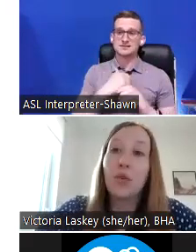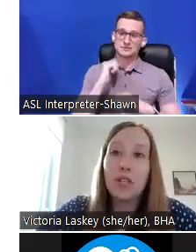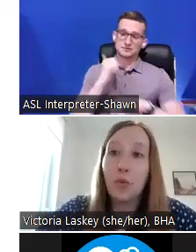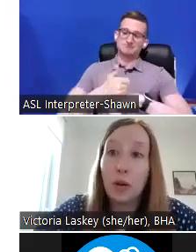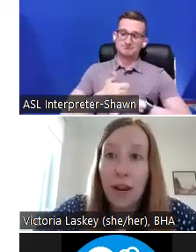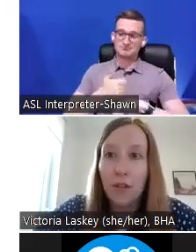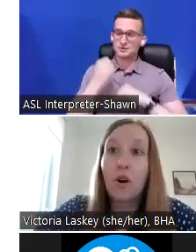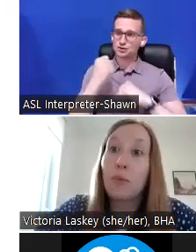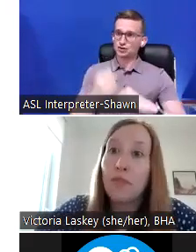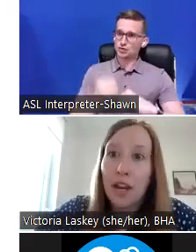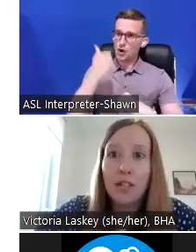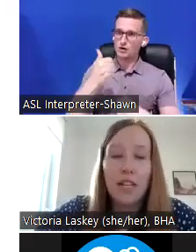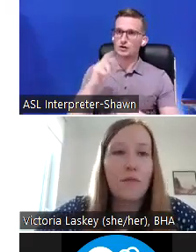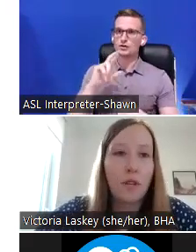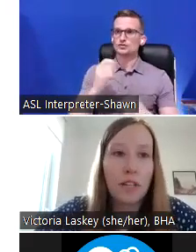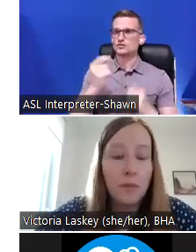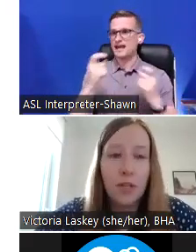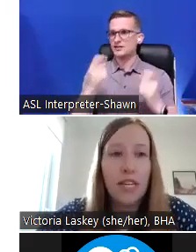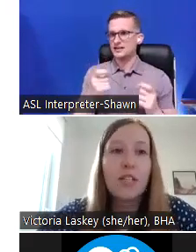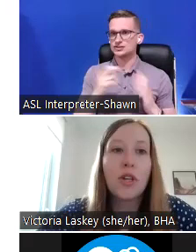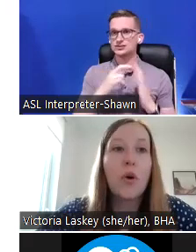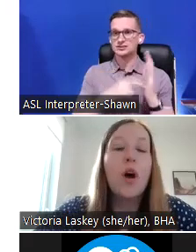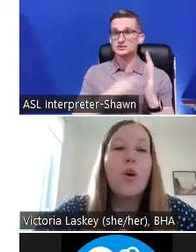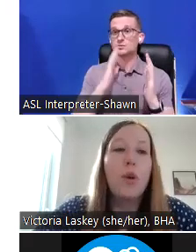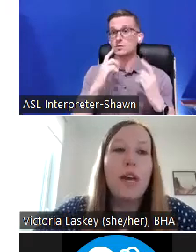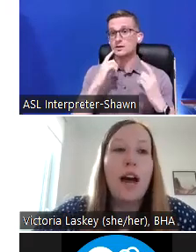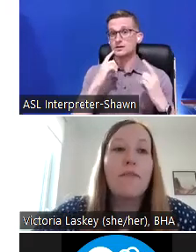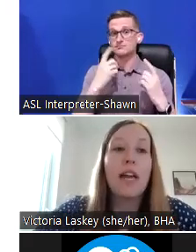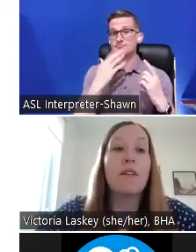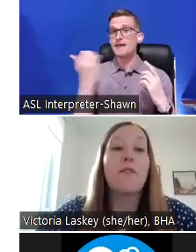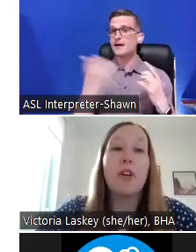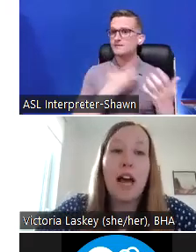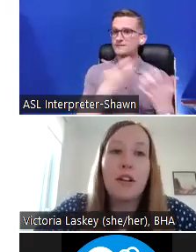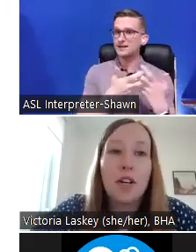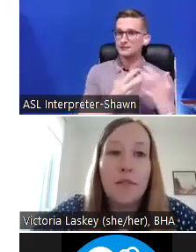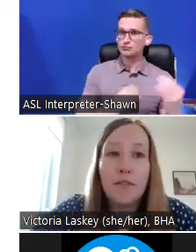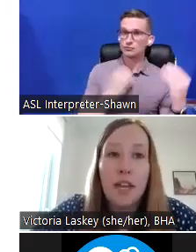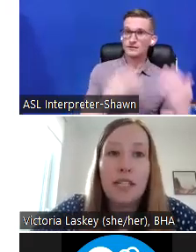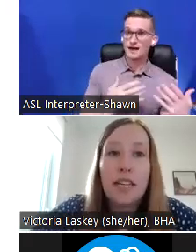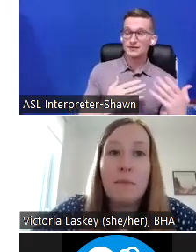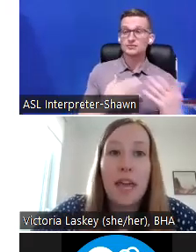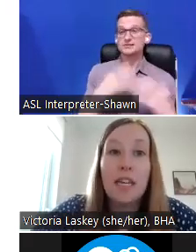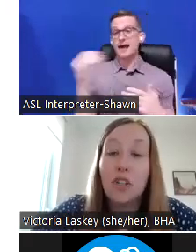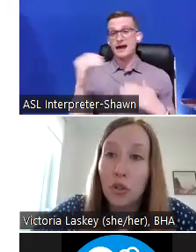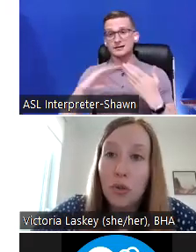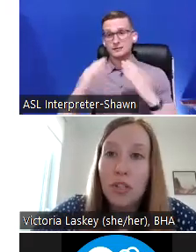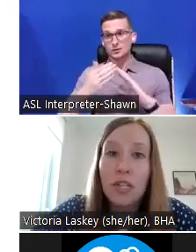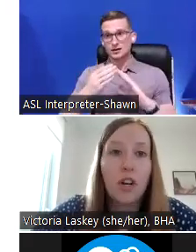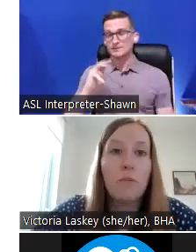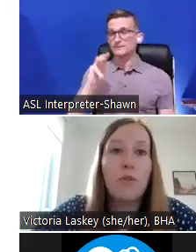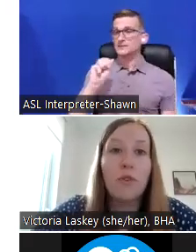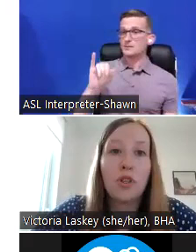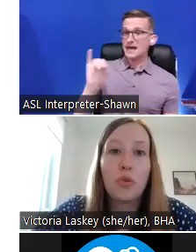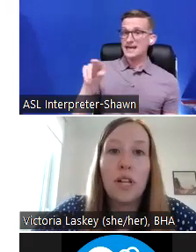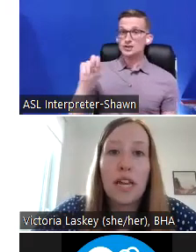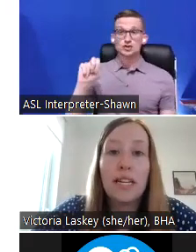that's going to work better for providers and for the community. So we have a full calendar of events in May and June. These are